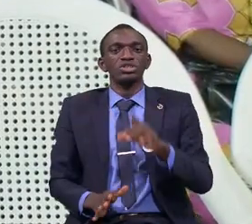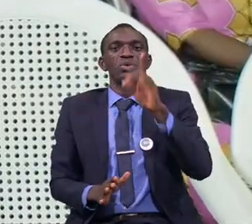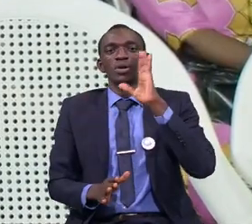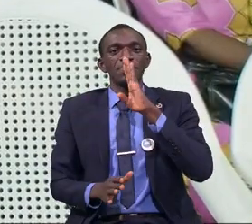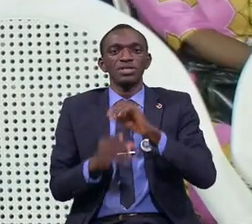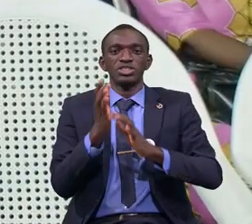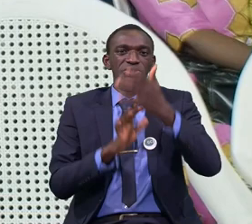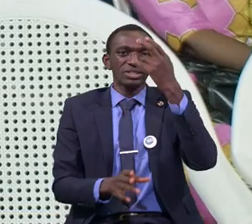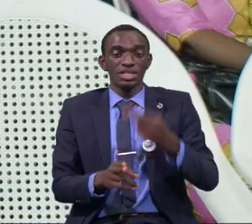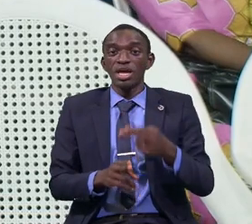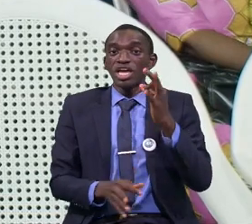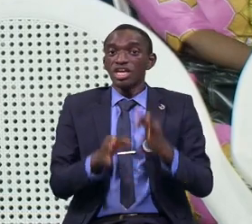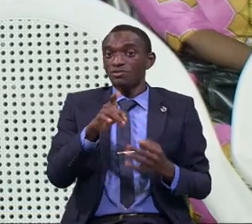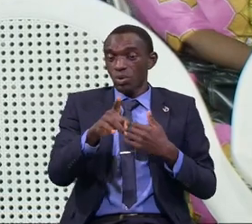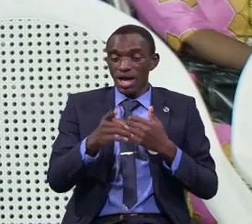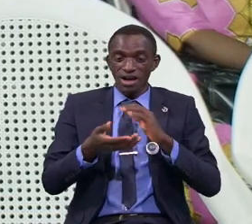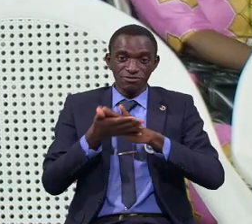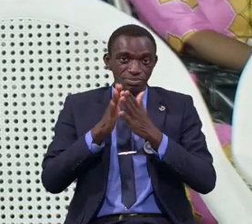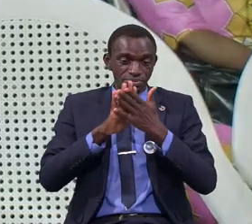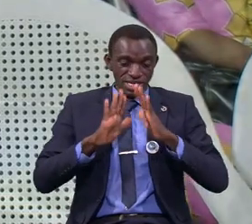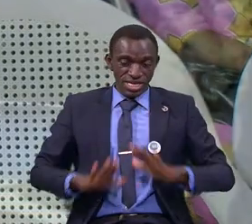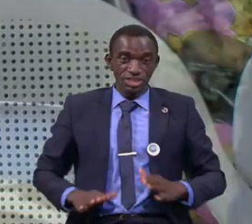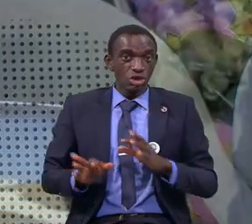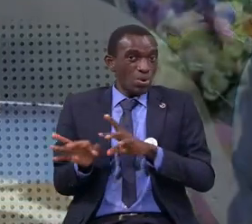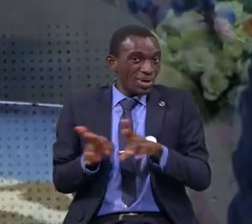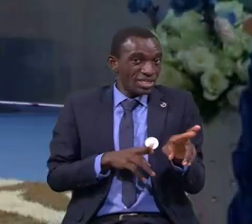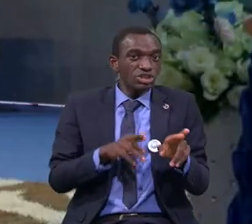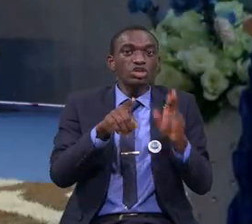If you have peace already, you will have purity.